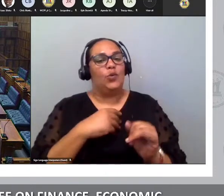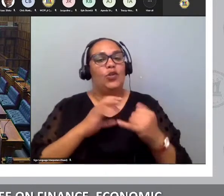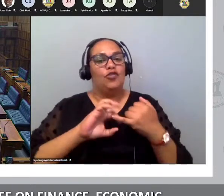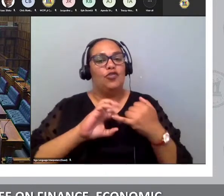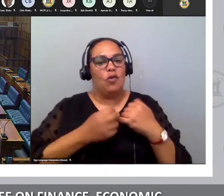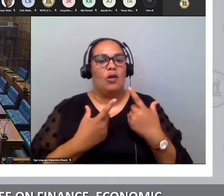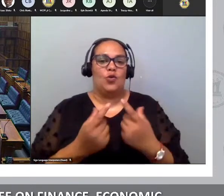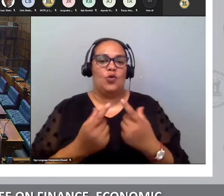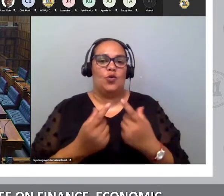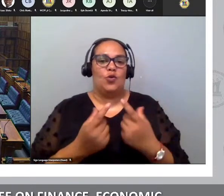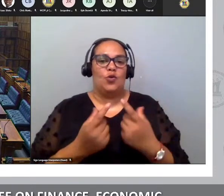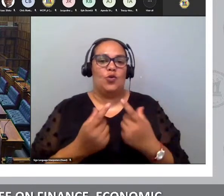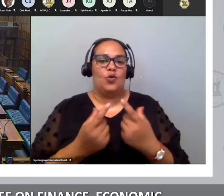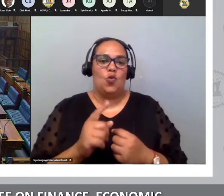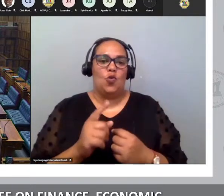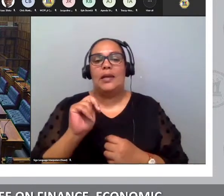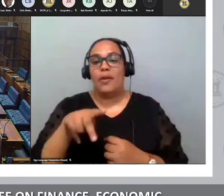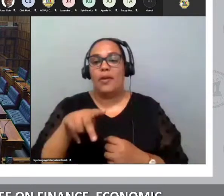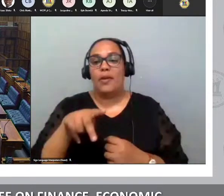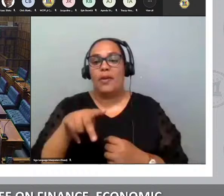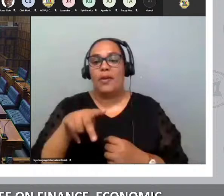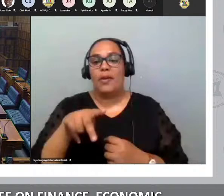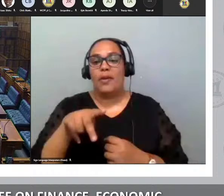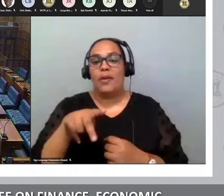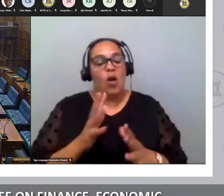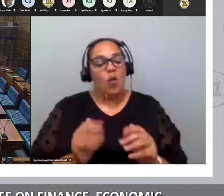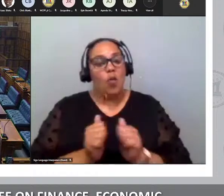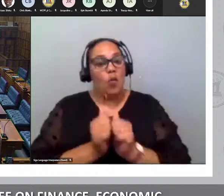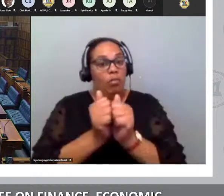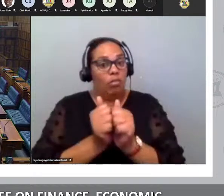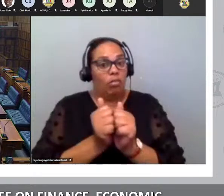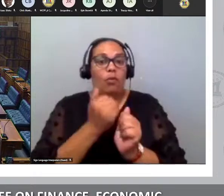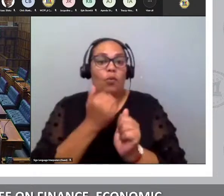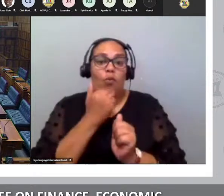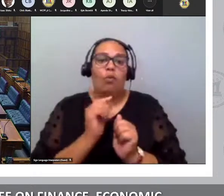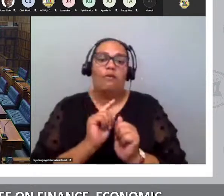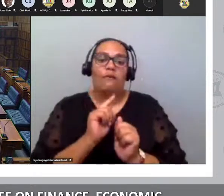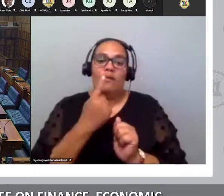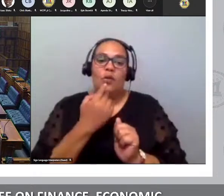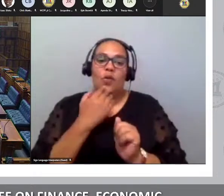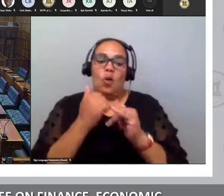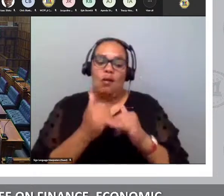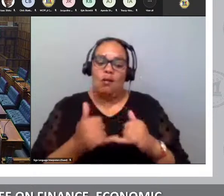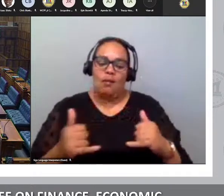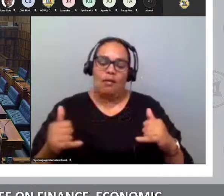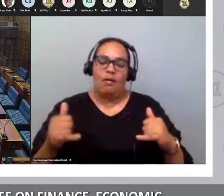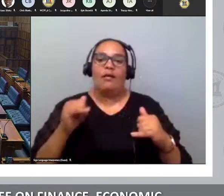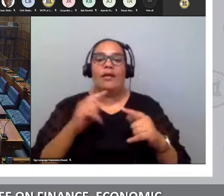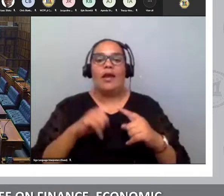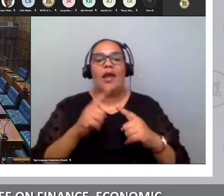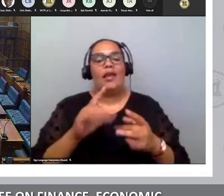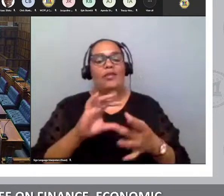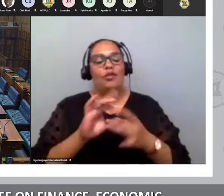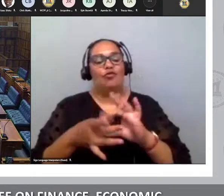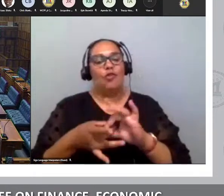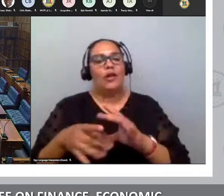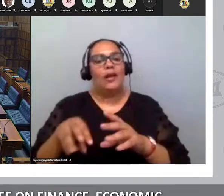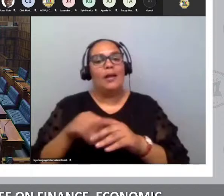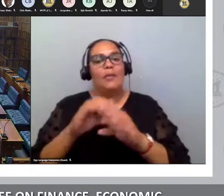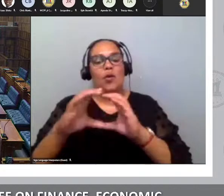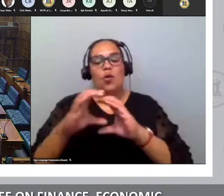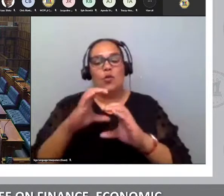do as t pa um with our firstly the line of and and the chain in terms of the